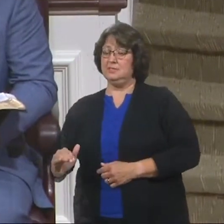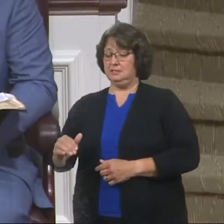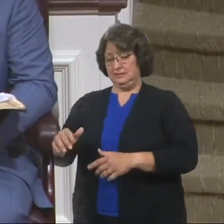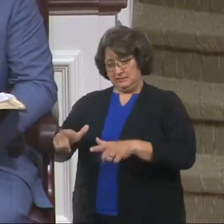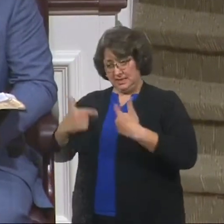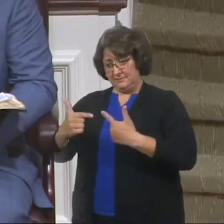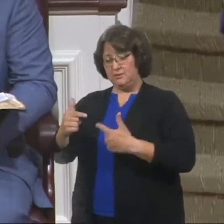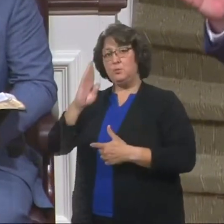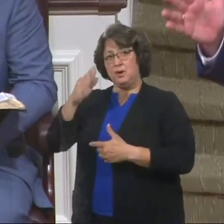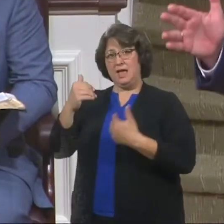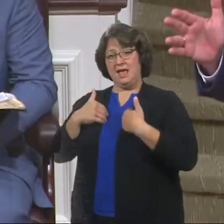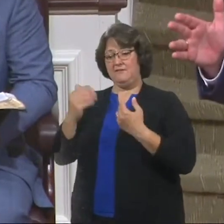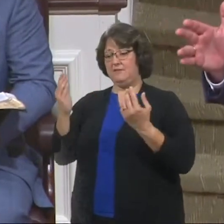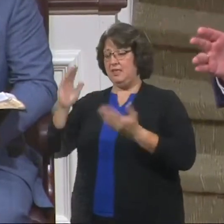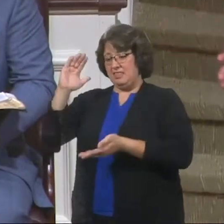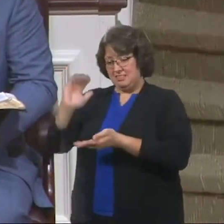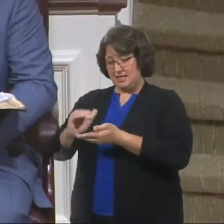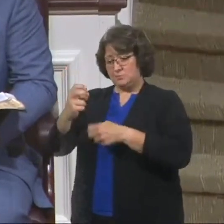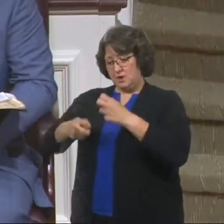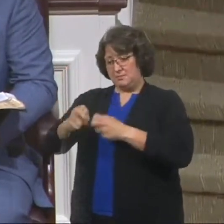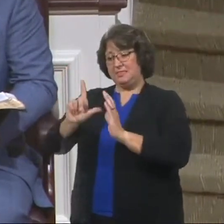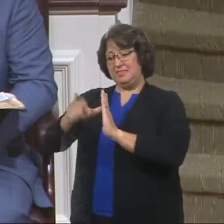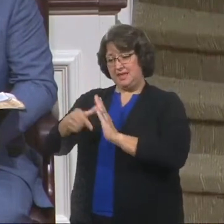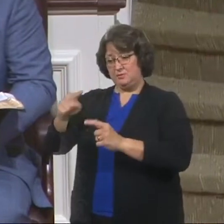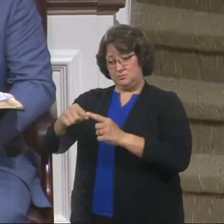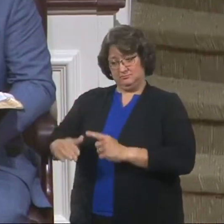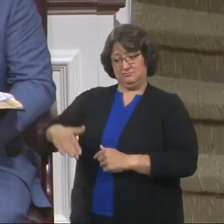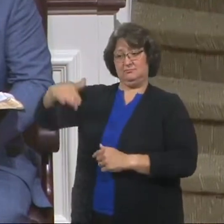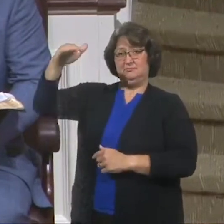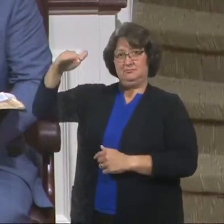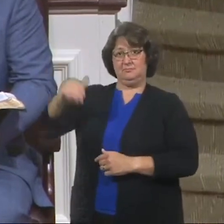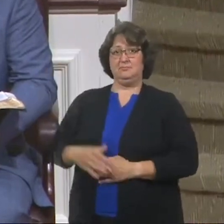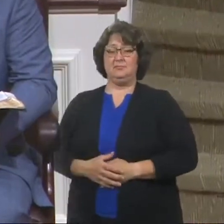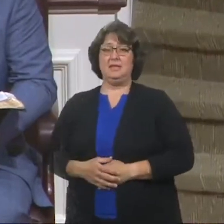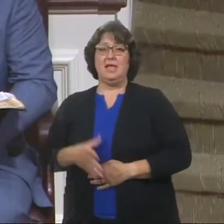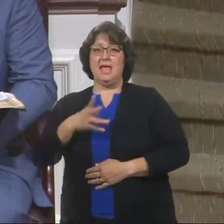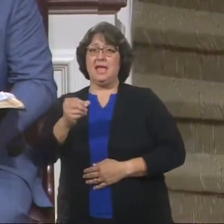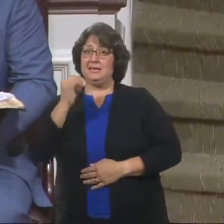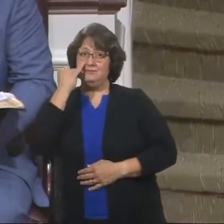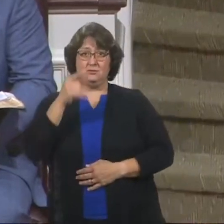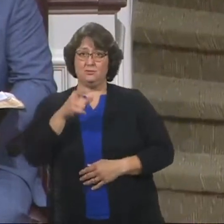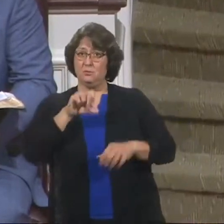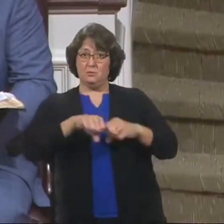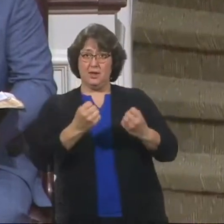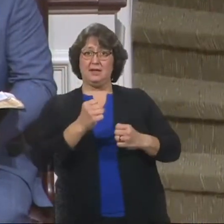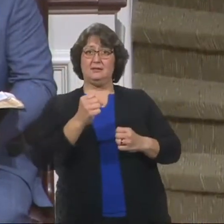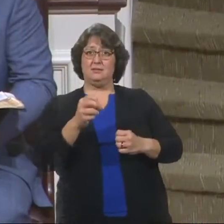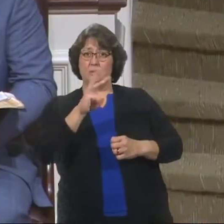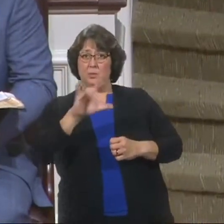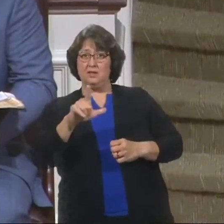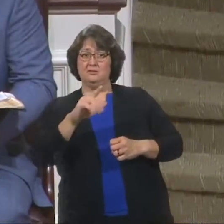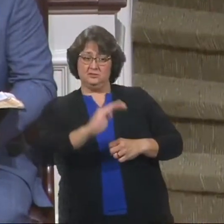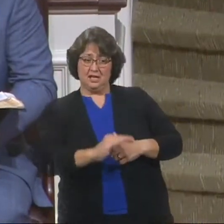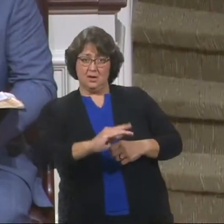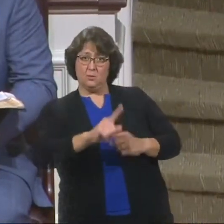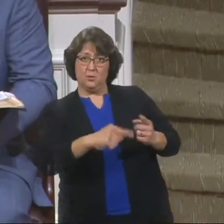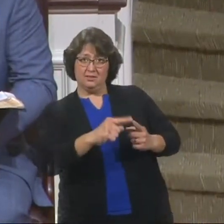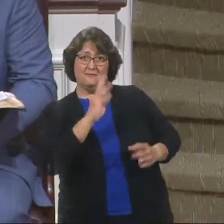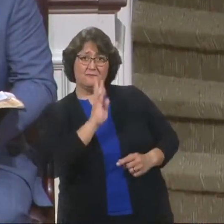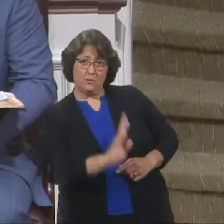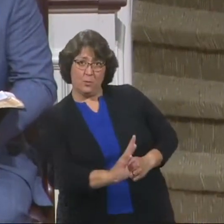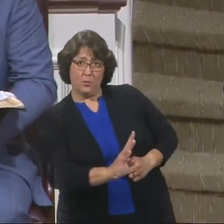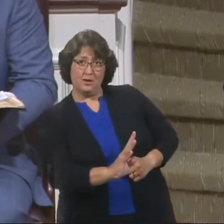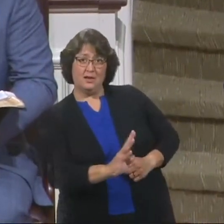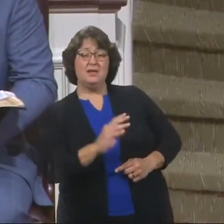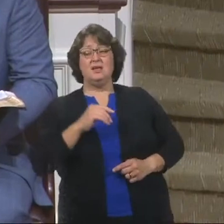lot less problems at the later part of their life. Heard someone say, if you don't learn to break the will of your child by 4, they'll find out how to break your